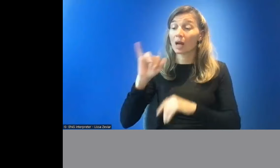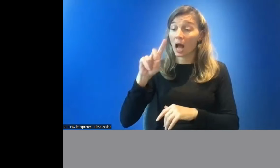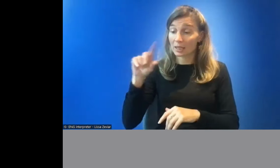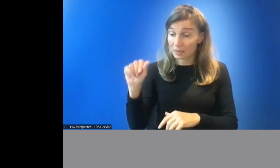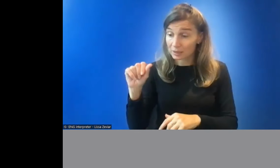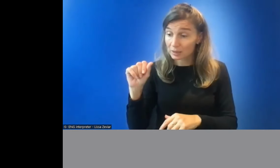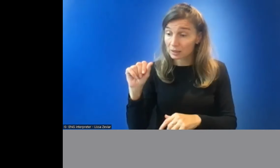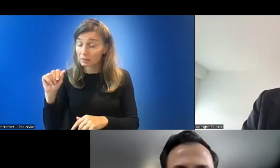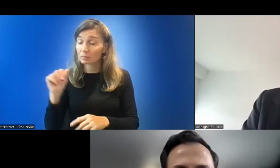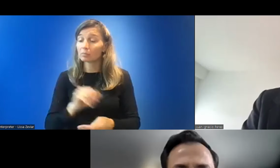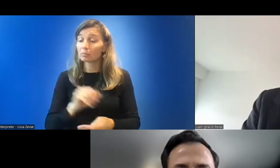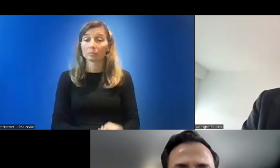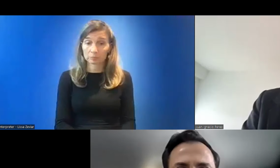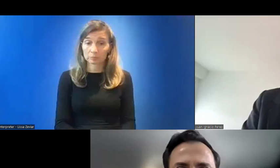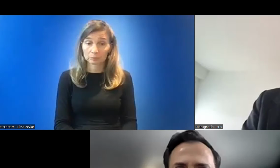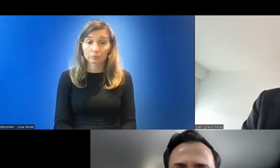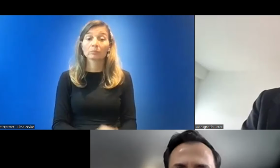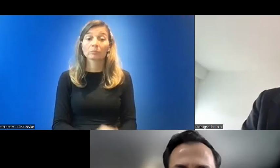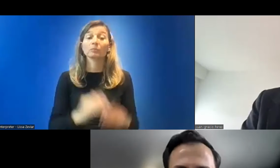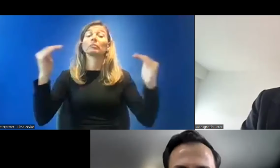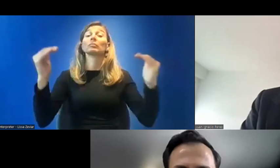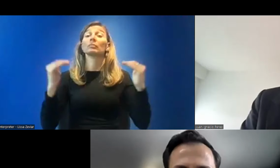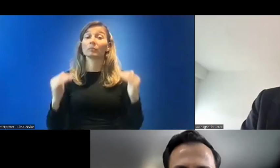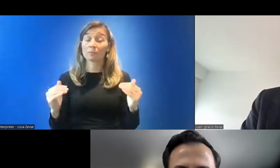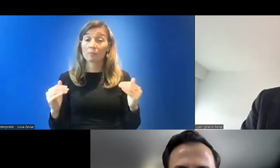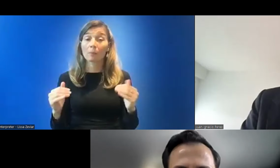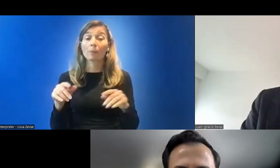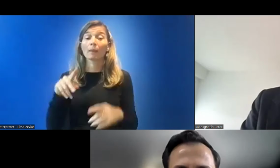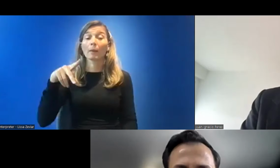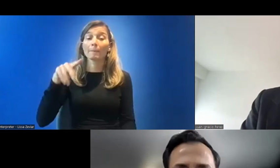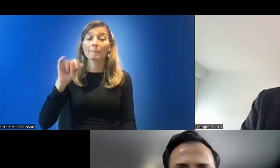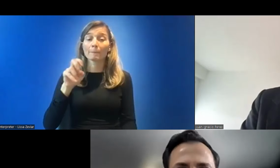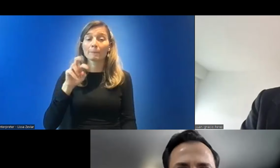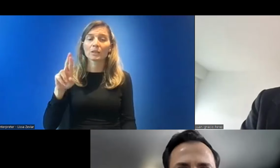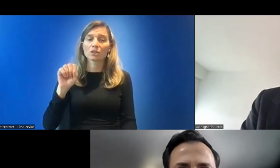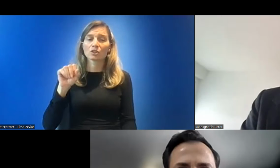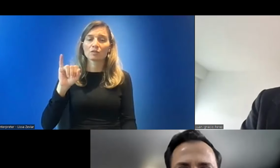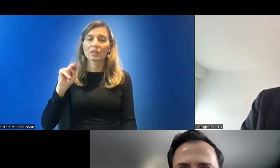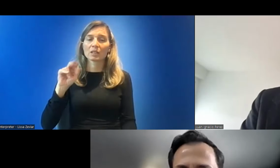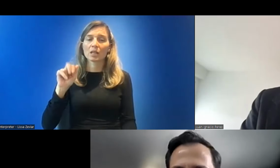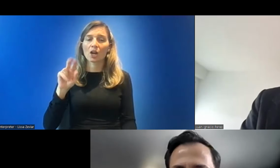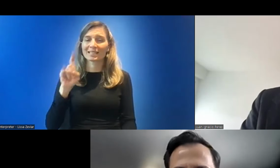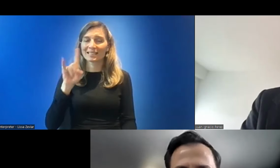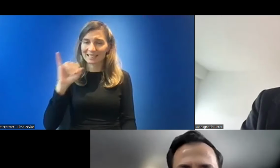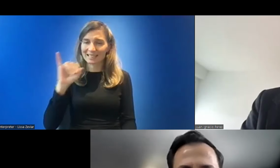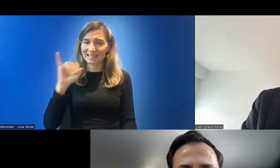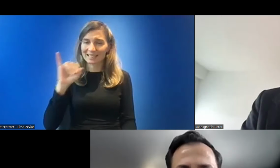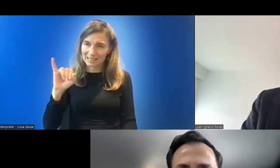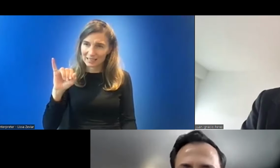colleague Peter Svirniaski from the Human Rights Liaison Unit. We aim at